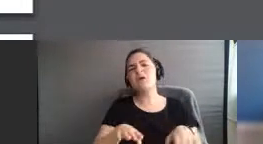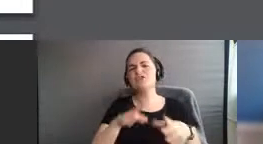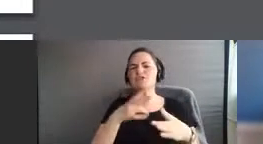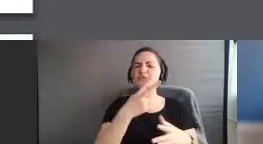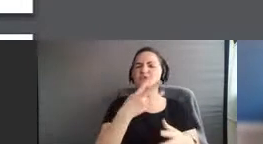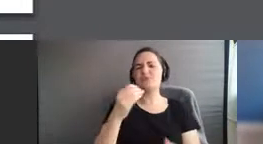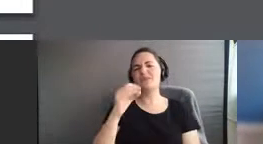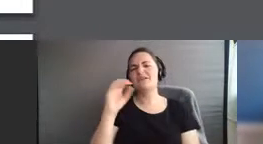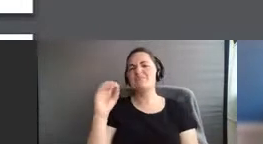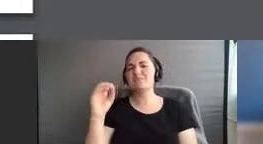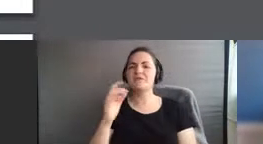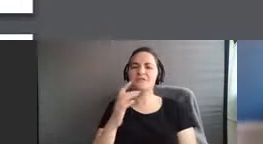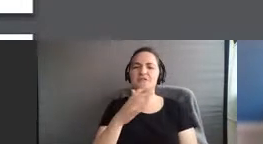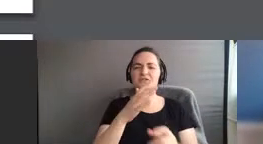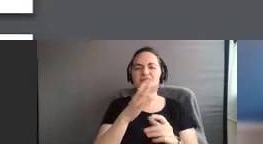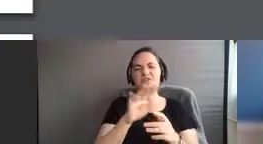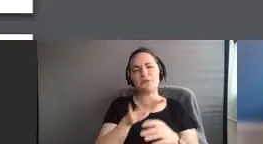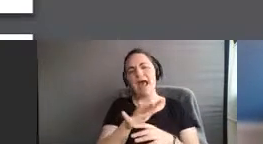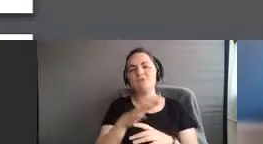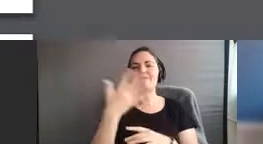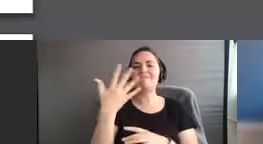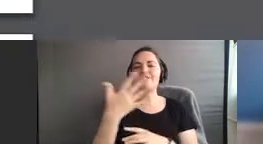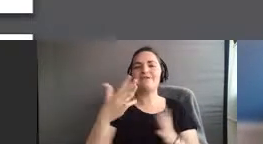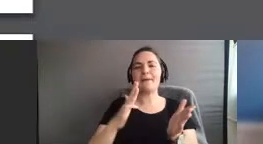a 15-minute presentation.